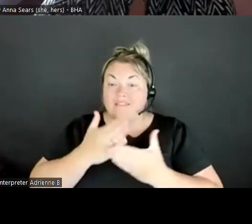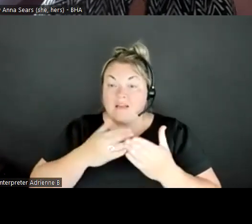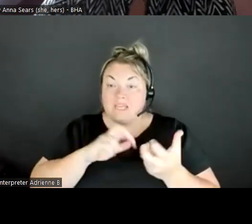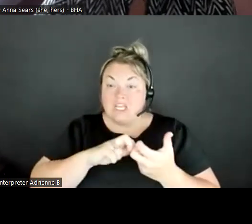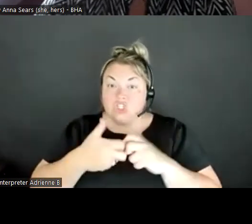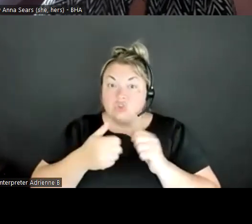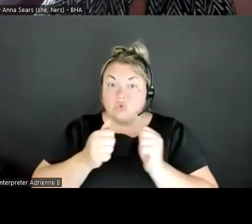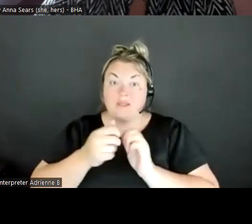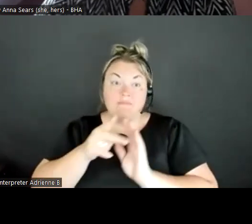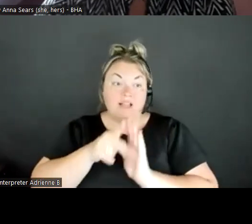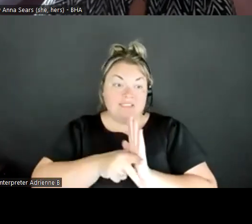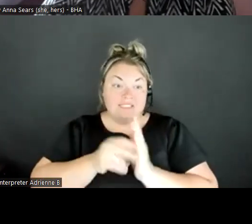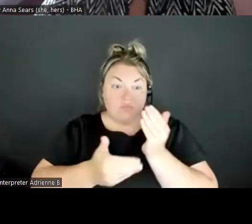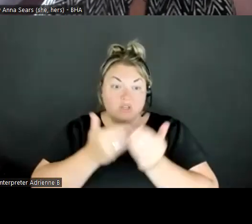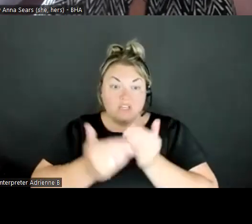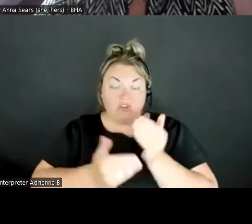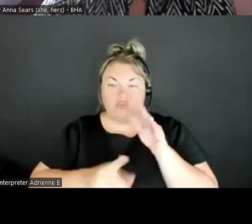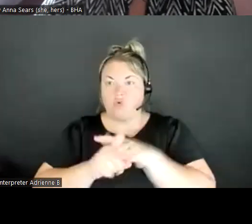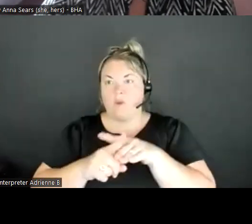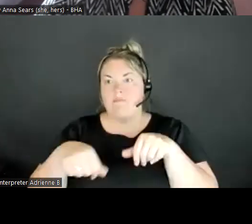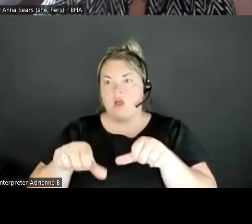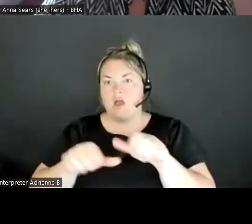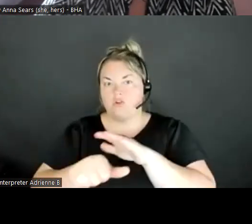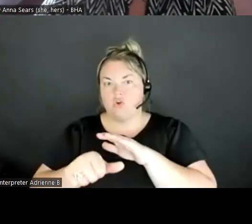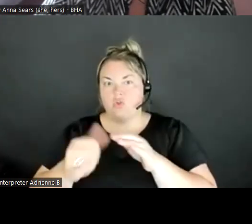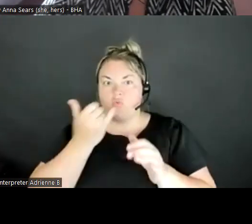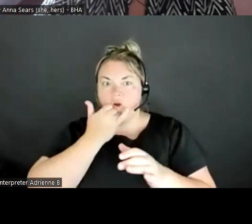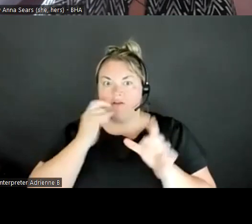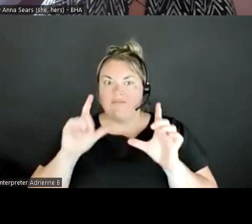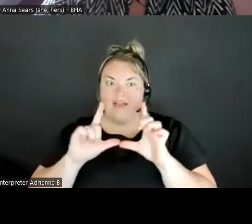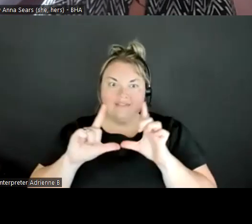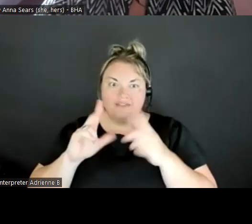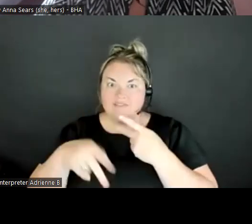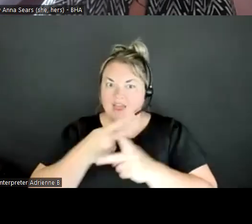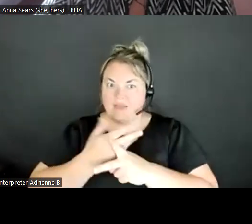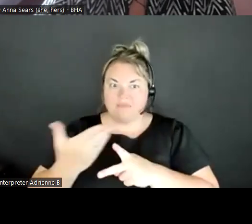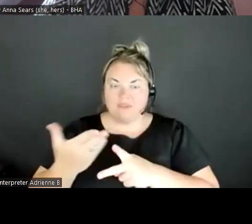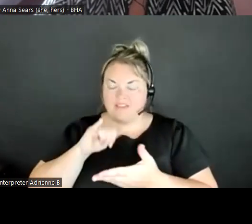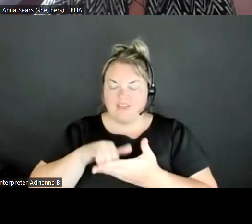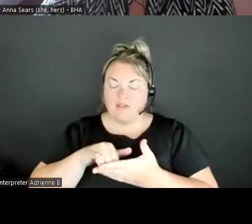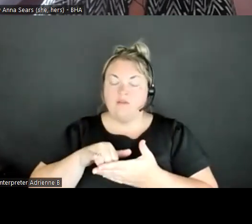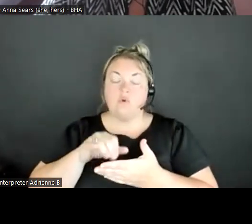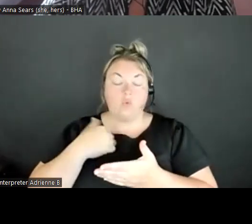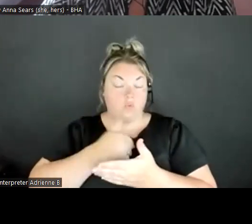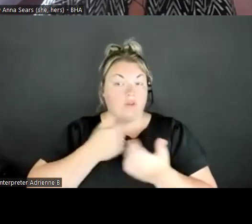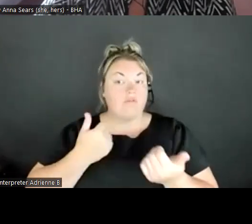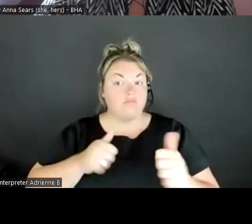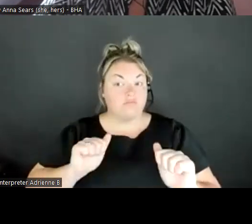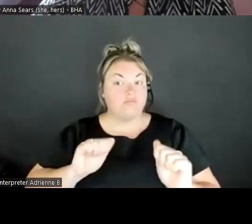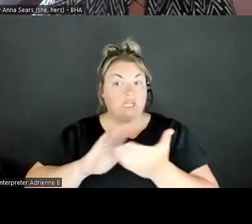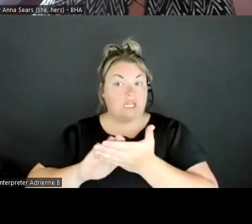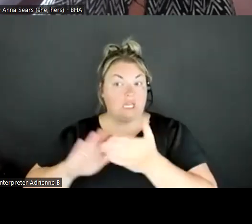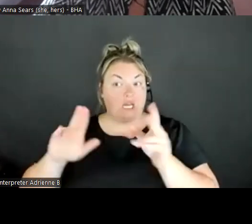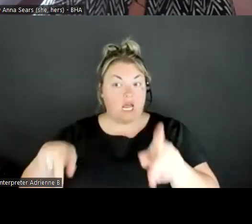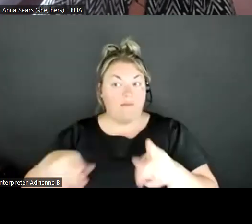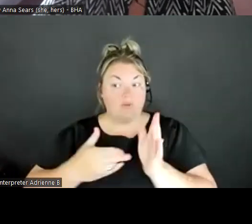and procedures showing up under the wrong license types and things like that. So there has been an effort to clean that up and make sure that those